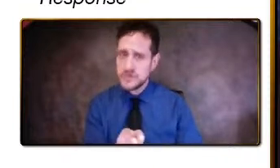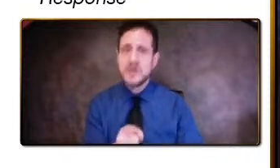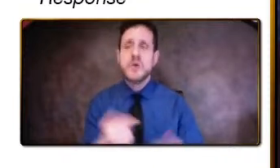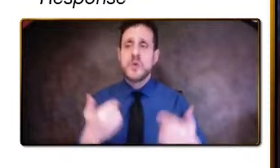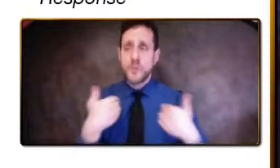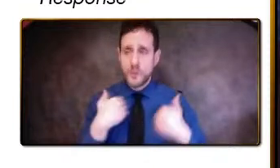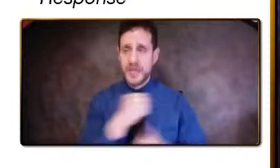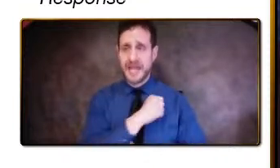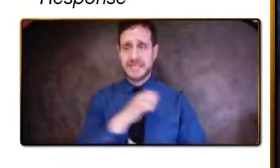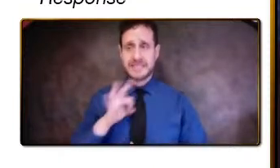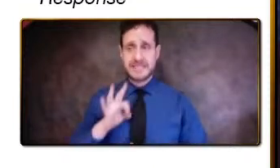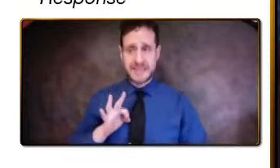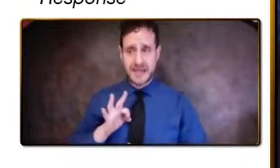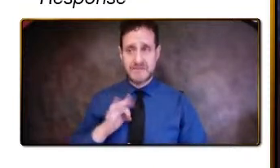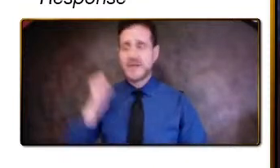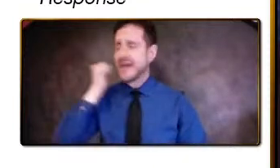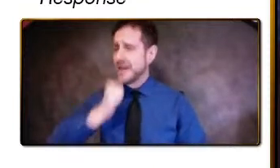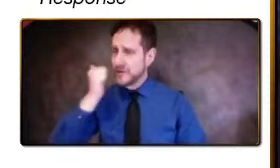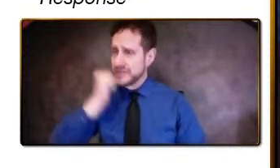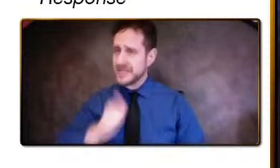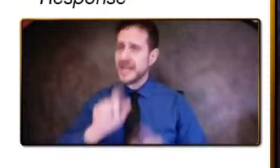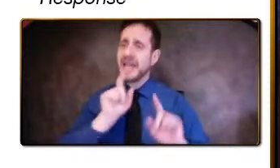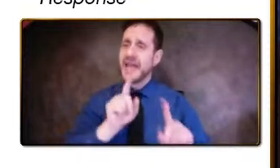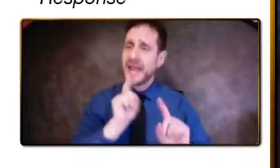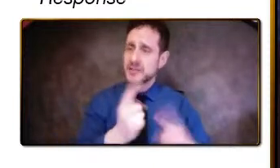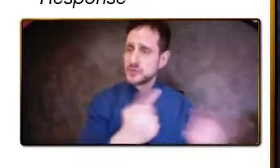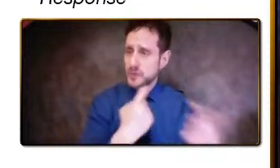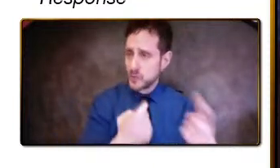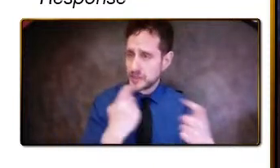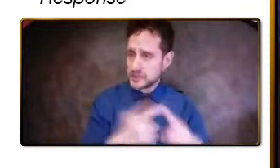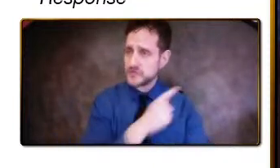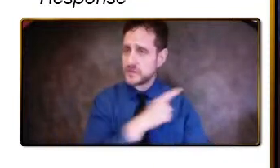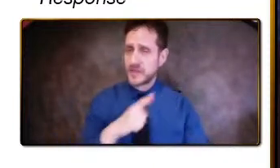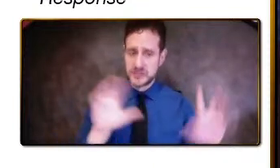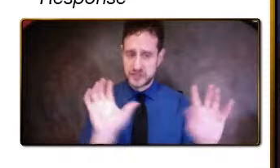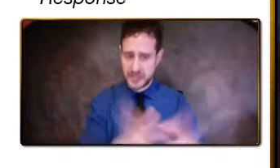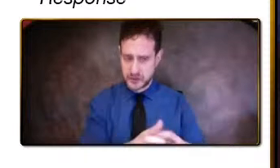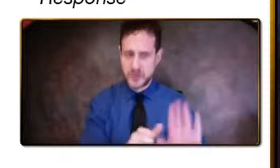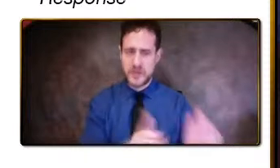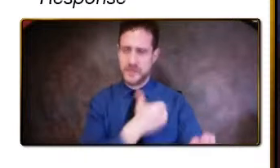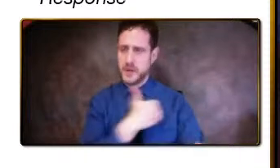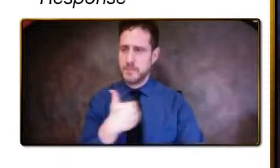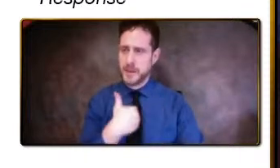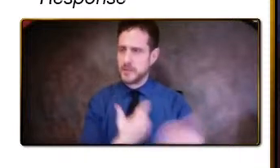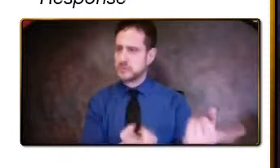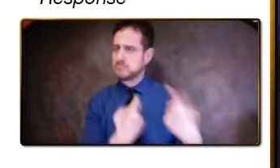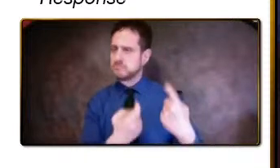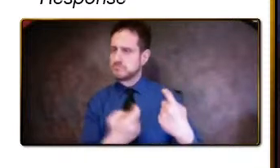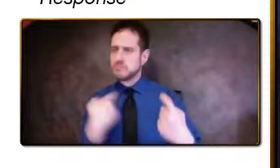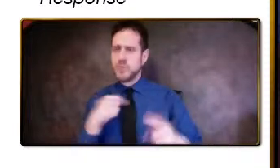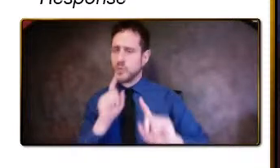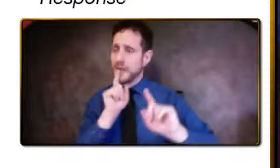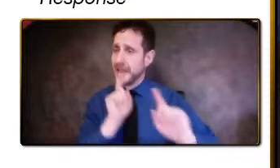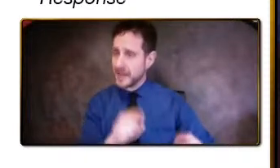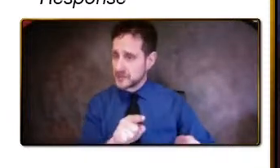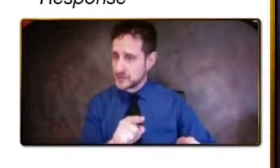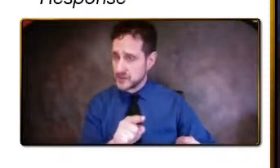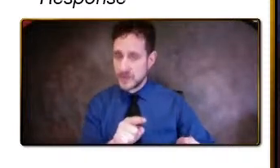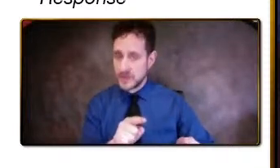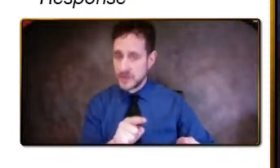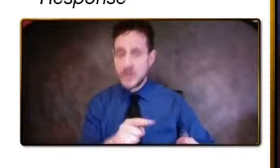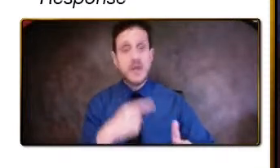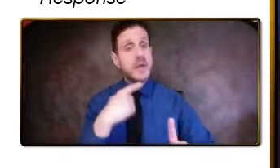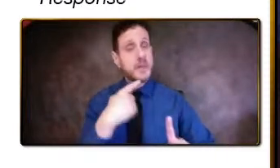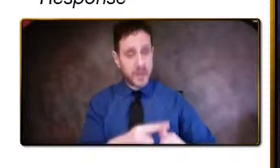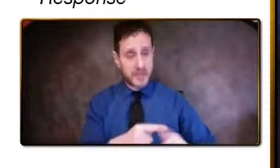day answering questions for members of the General Assembly and then distributing not just the questions and answers to the people who asked